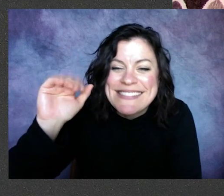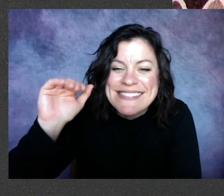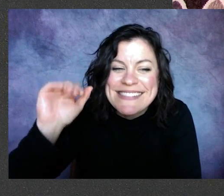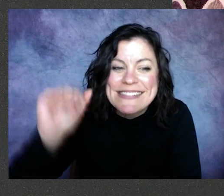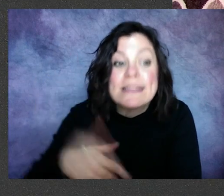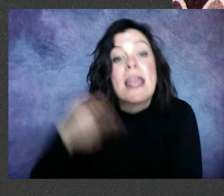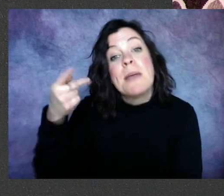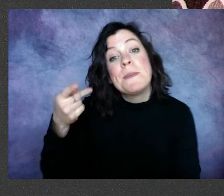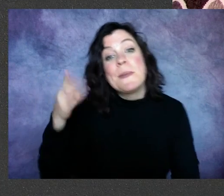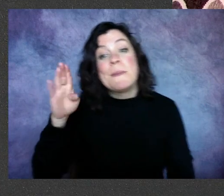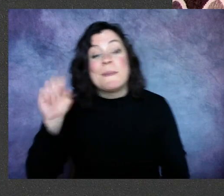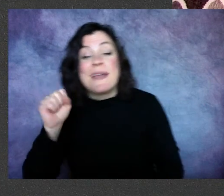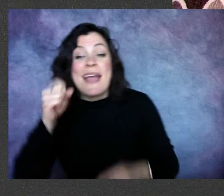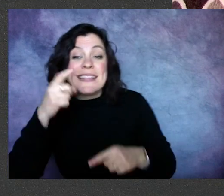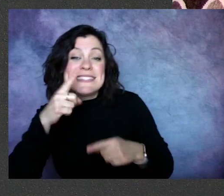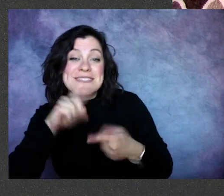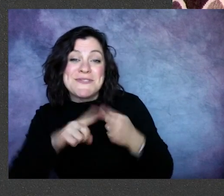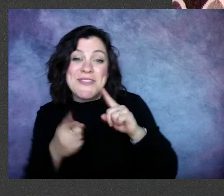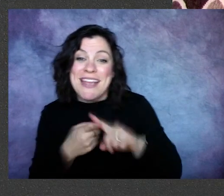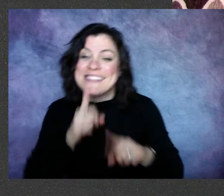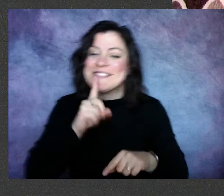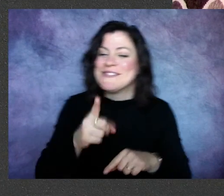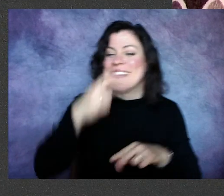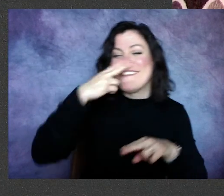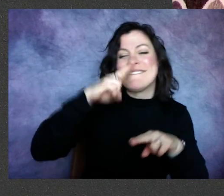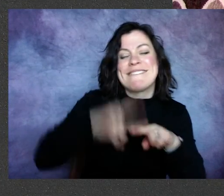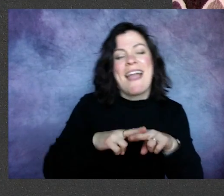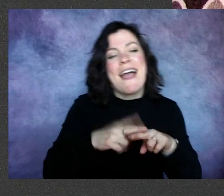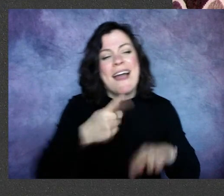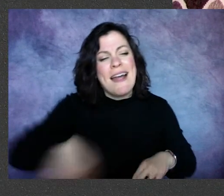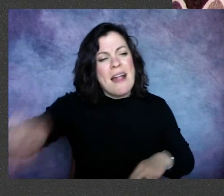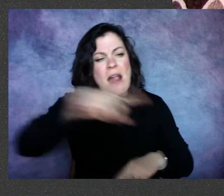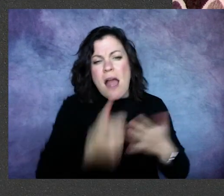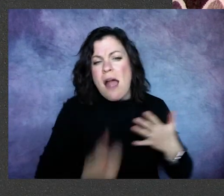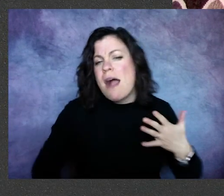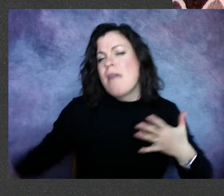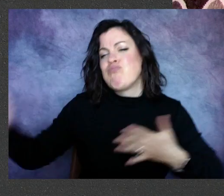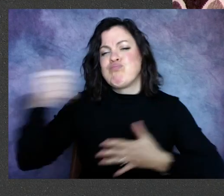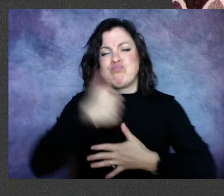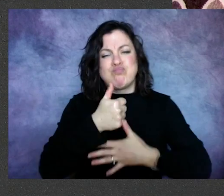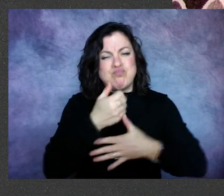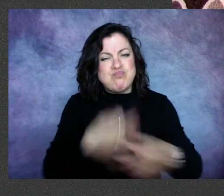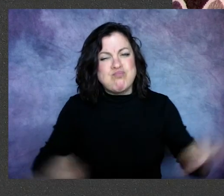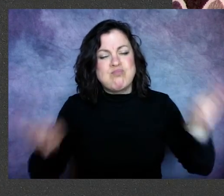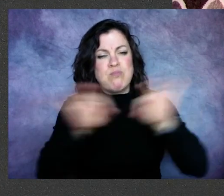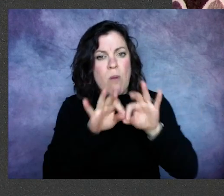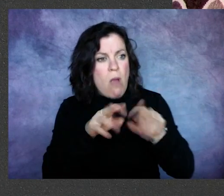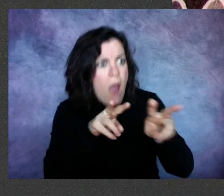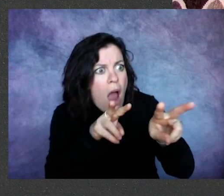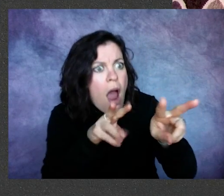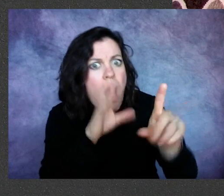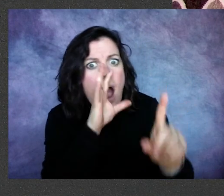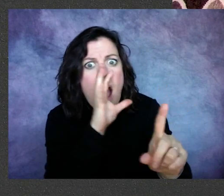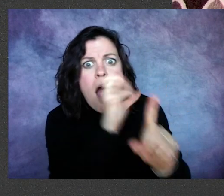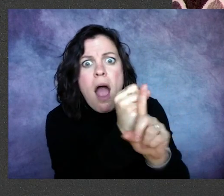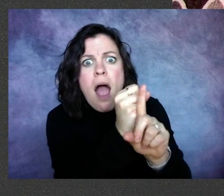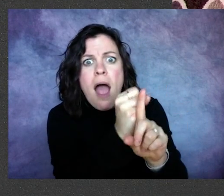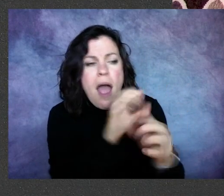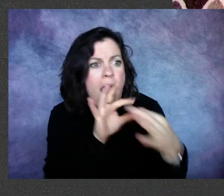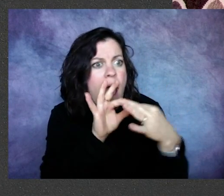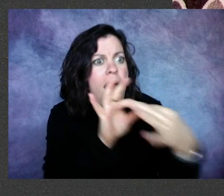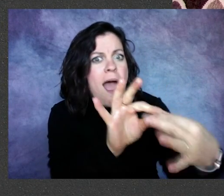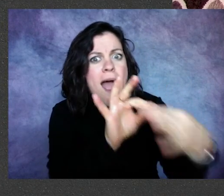PBS friends are so fun. Everyone is number one. One that you can relate